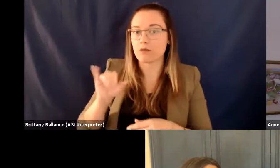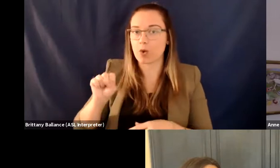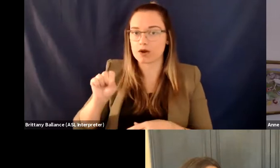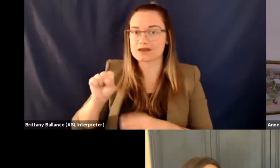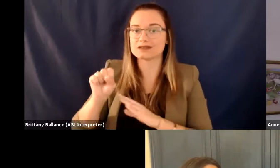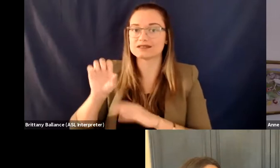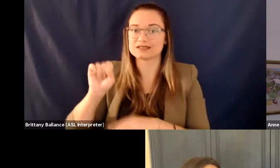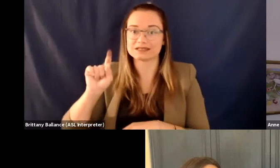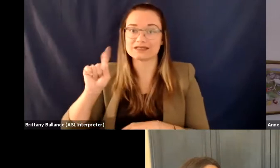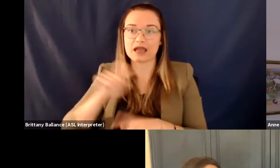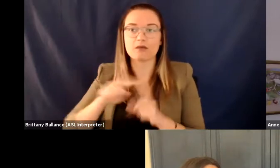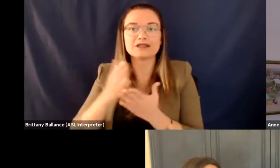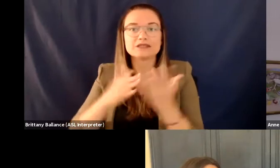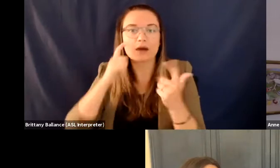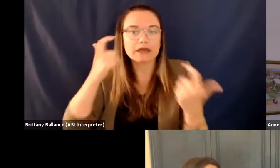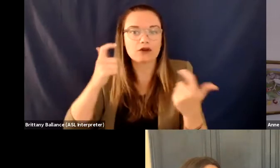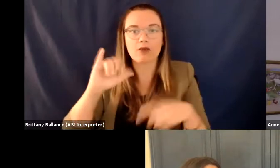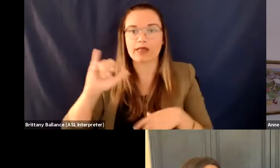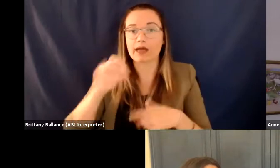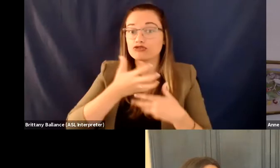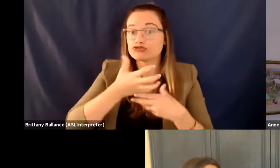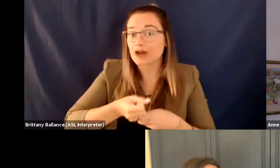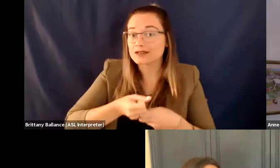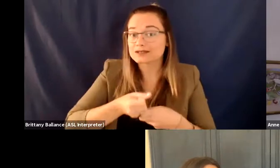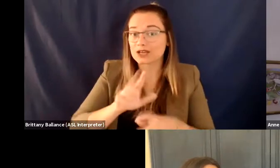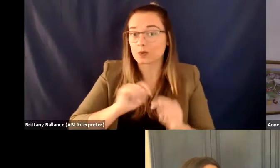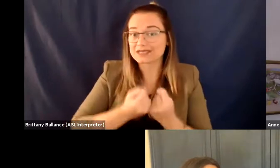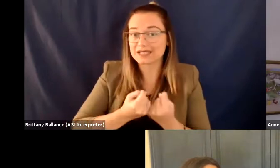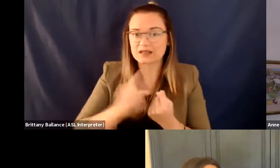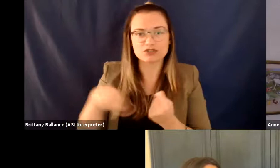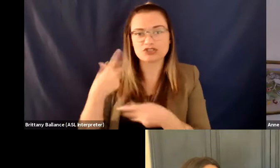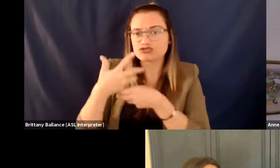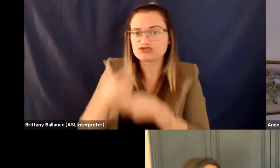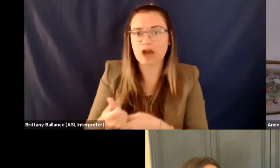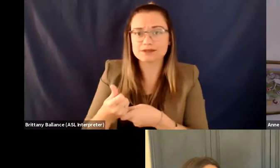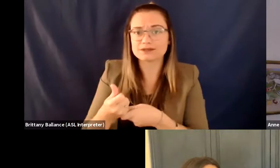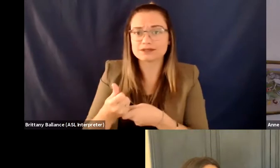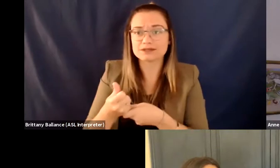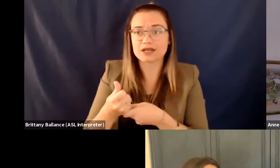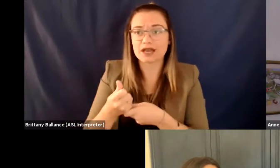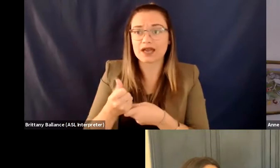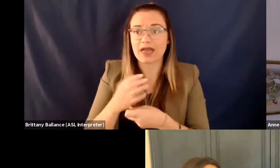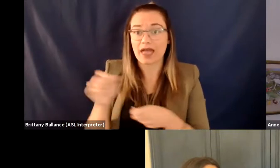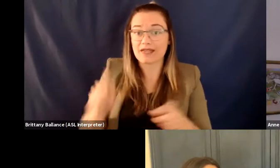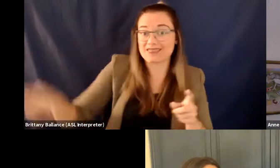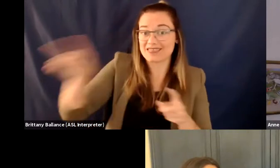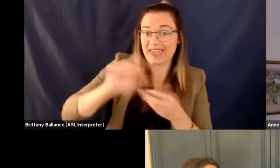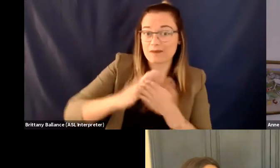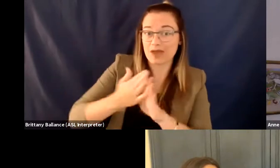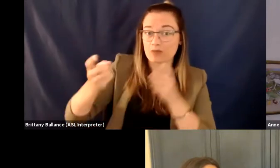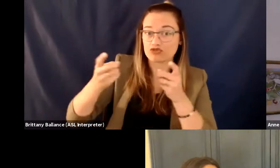huge surrender of ego of like trusting your team to really essentially be the directors in that moment, and to